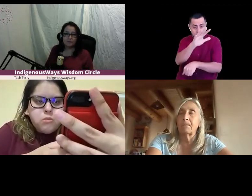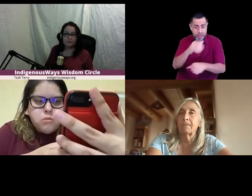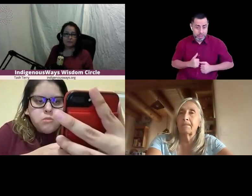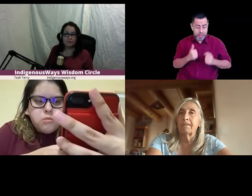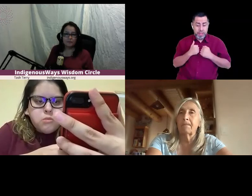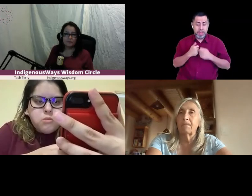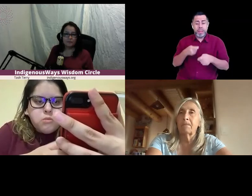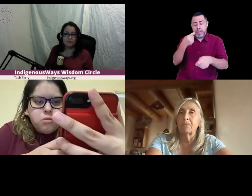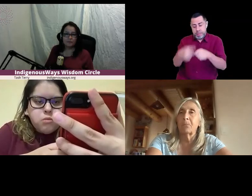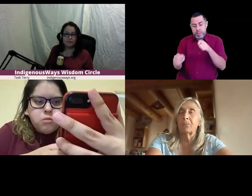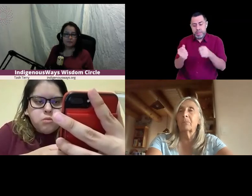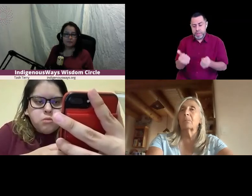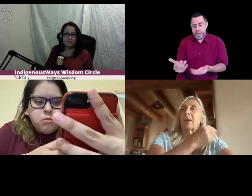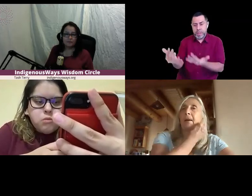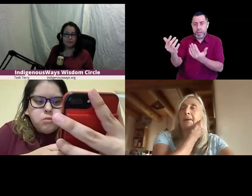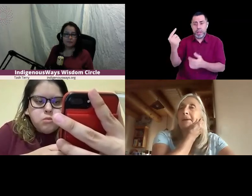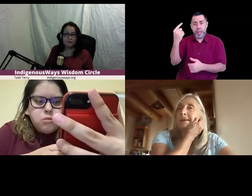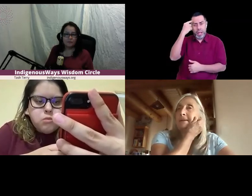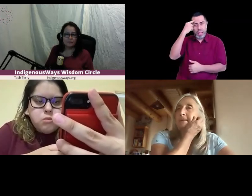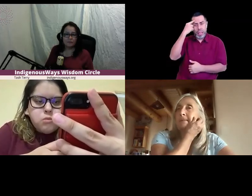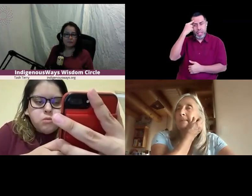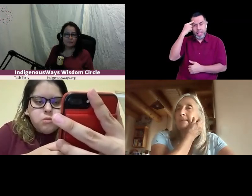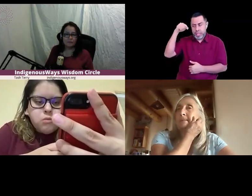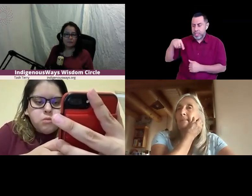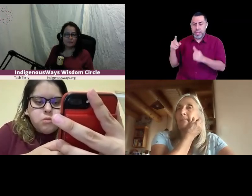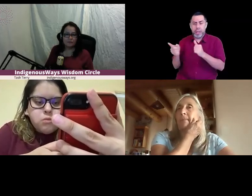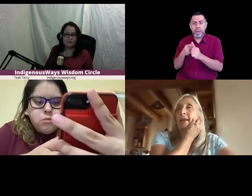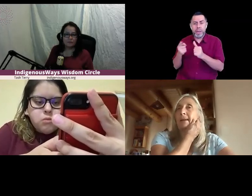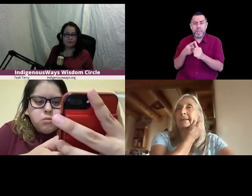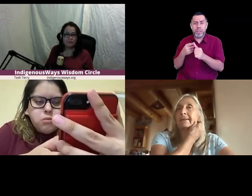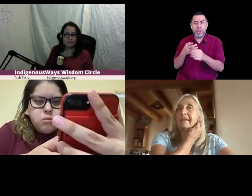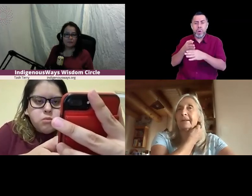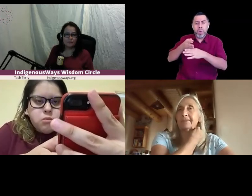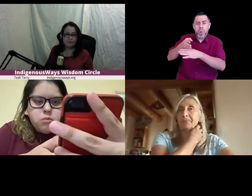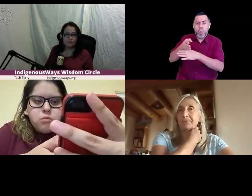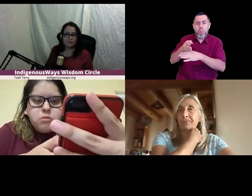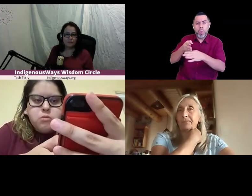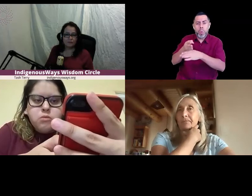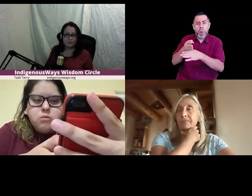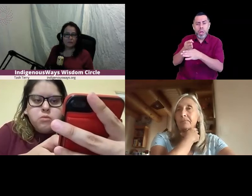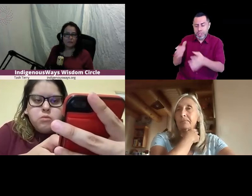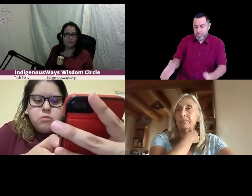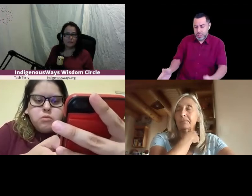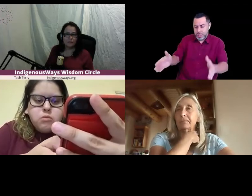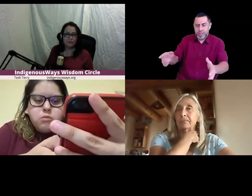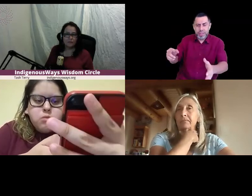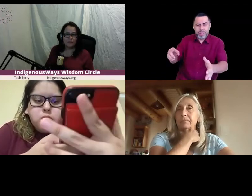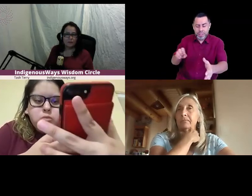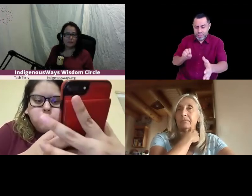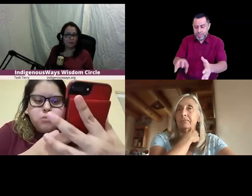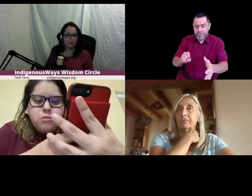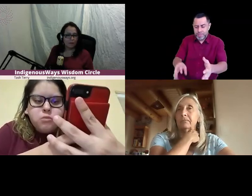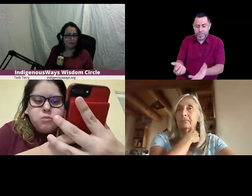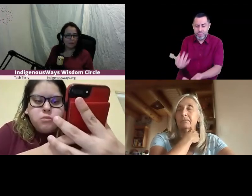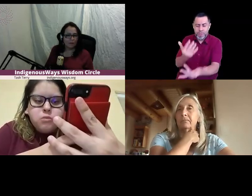we started our wood stoves, say 3 months or 3 weeks back. And this morning I saw two